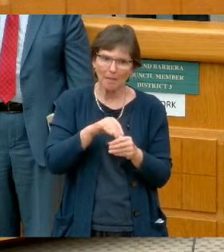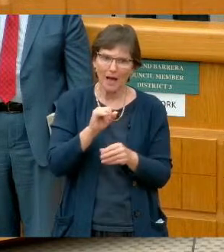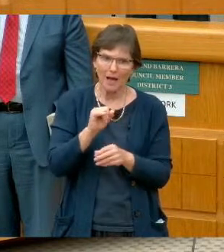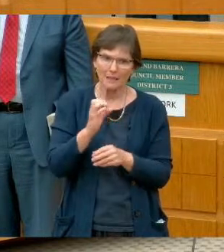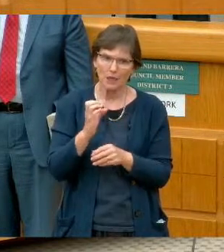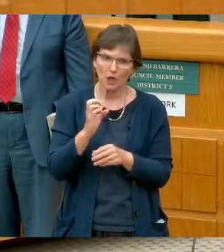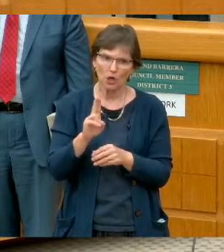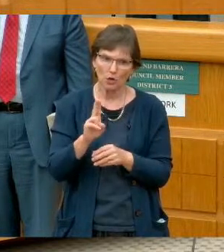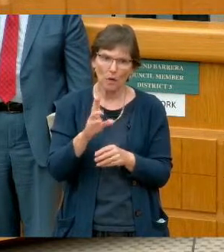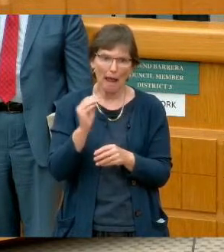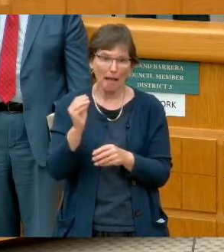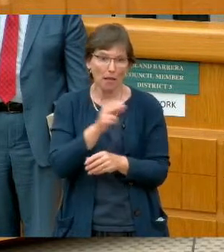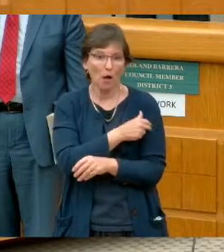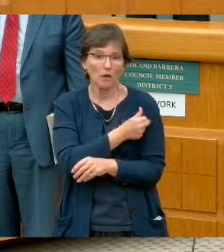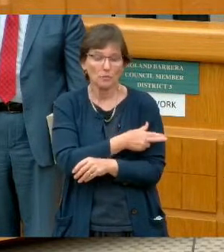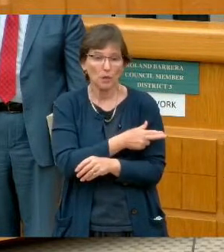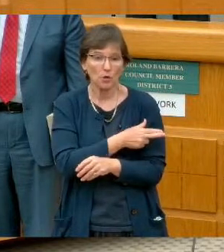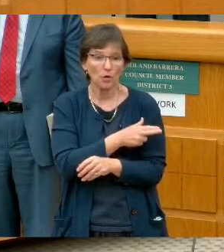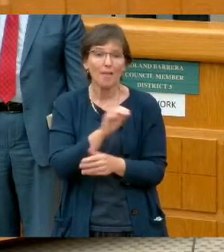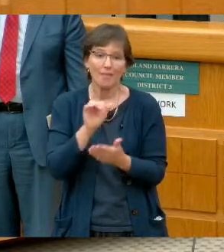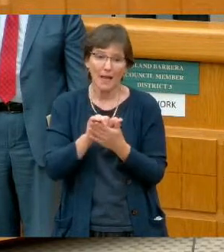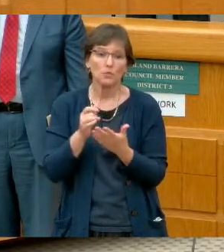and less folks in the ICU